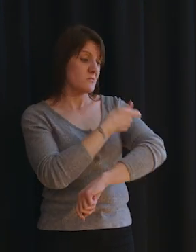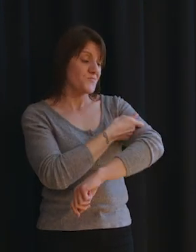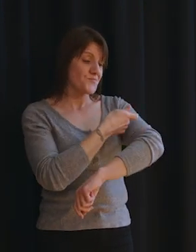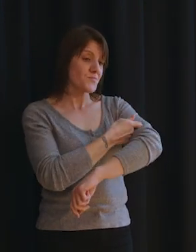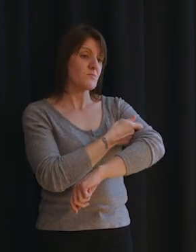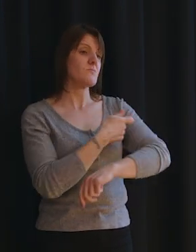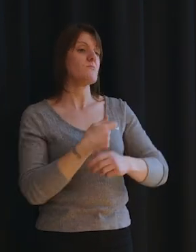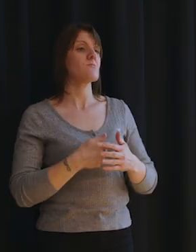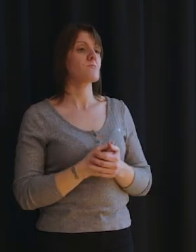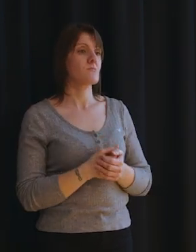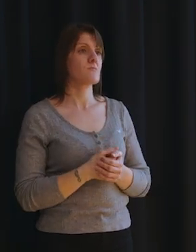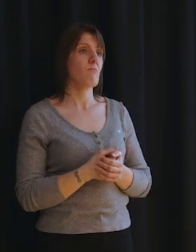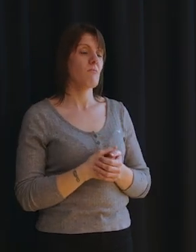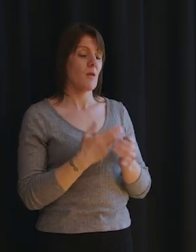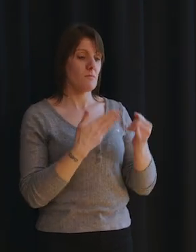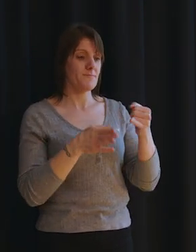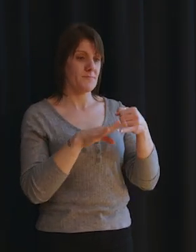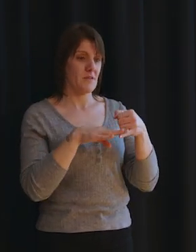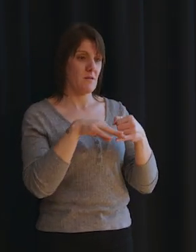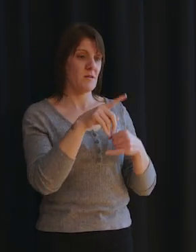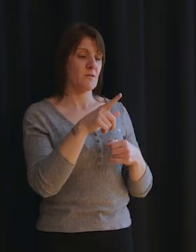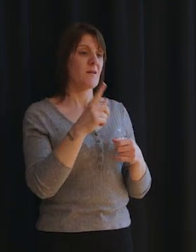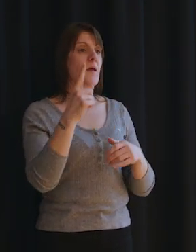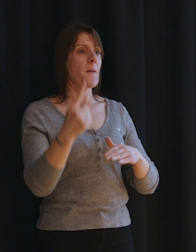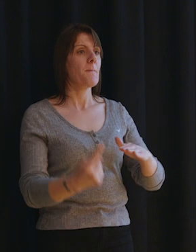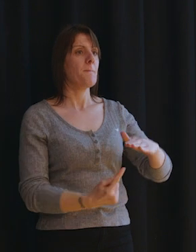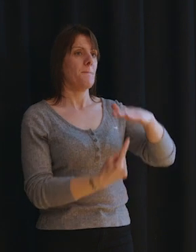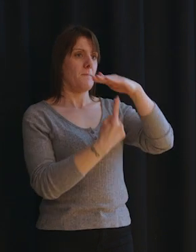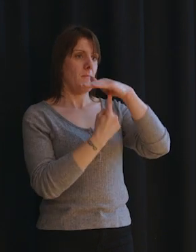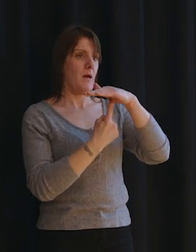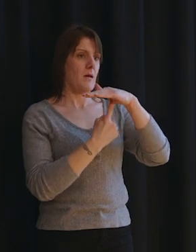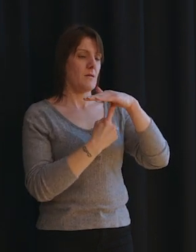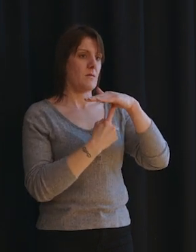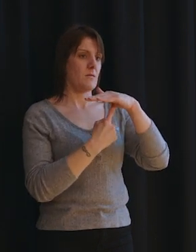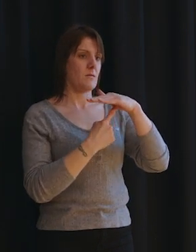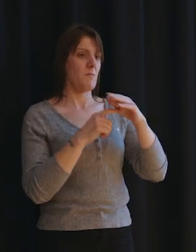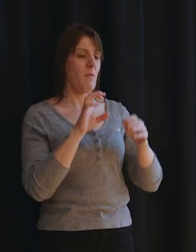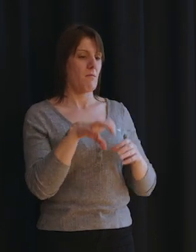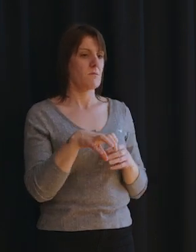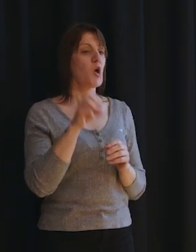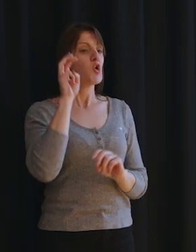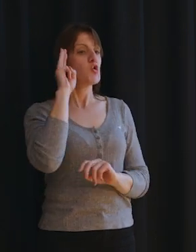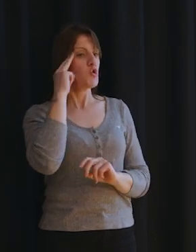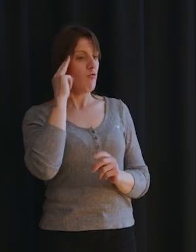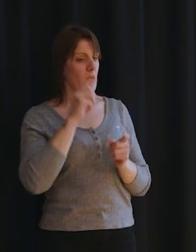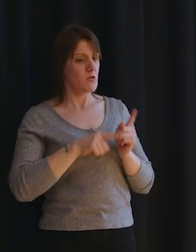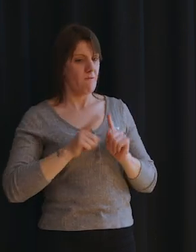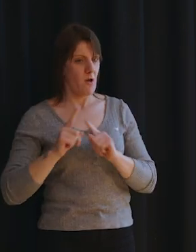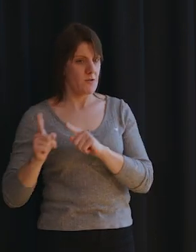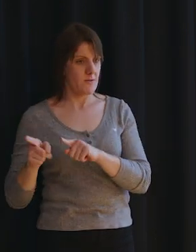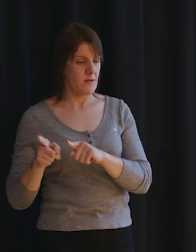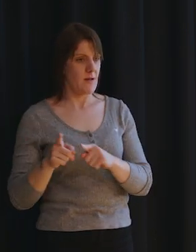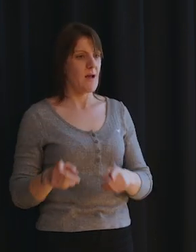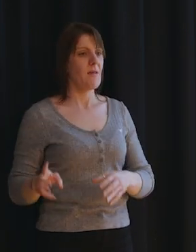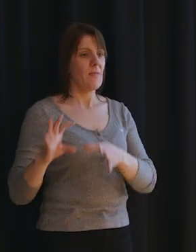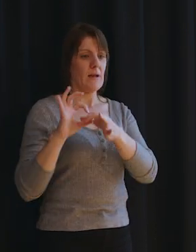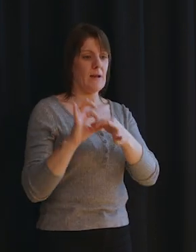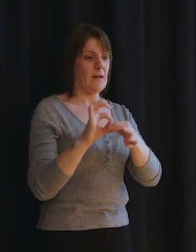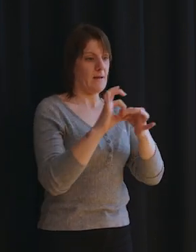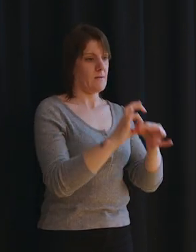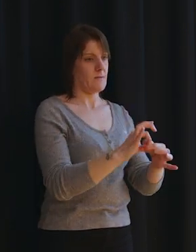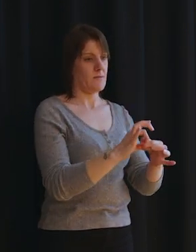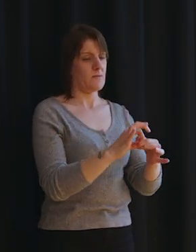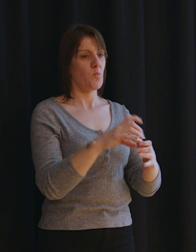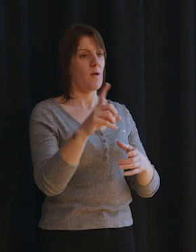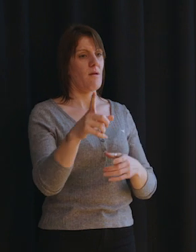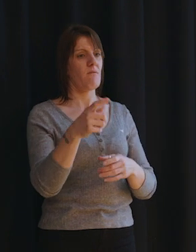And lastly, we are sort of the main part of today is talk about kind of neurodiversity and the kind of links between substance